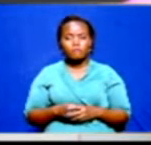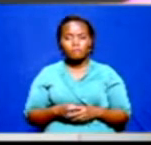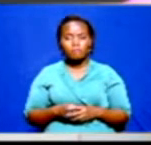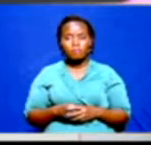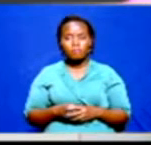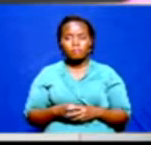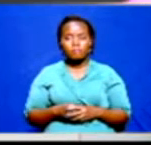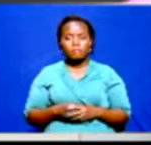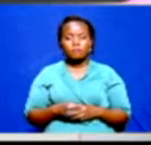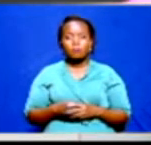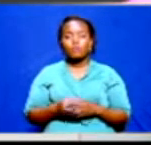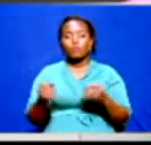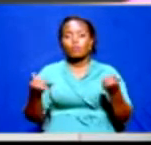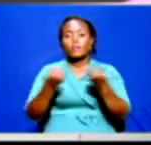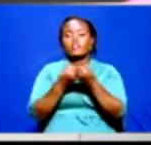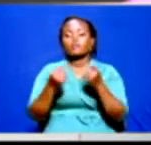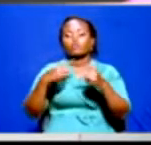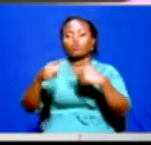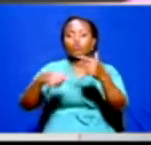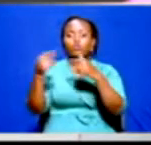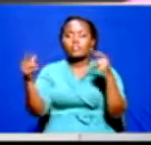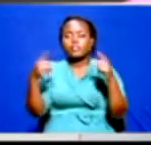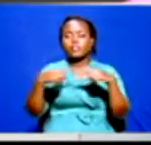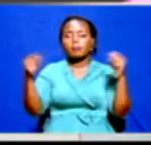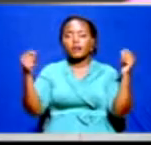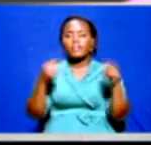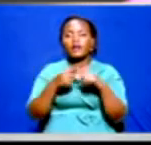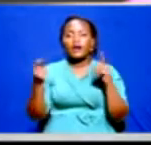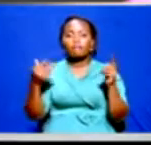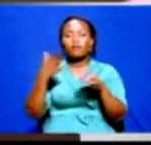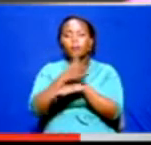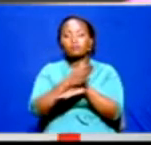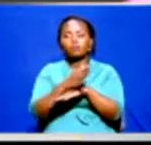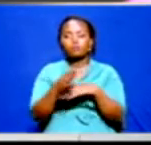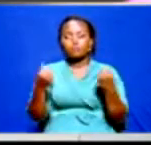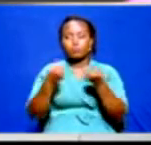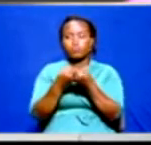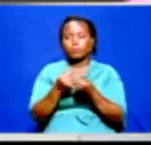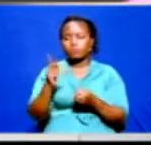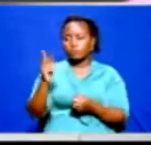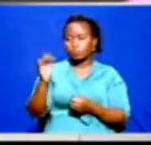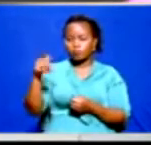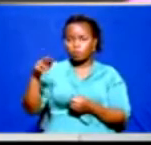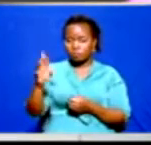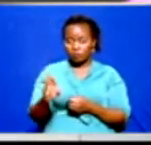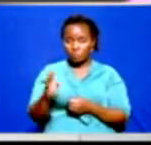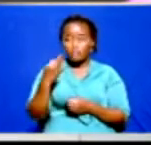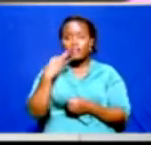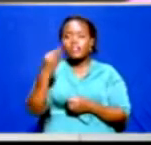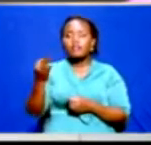Games in Japan, despite the absence of defending champion Conseslus Kipruto. Bett, the 3,000-meter steeplechase